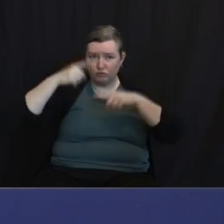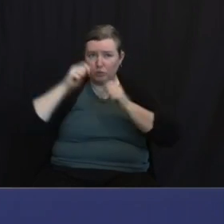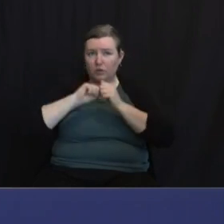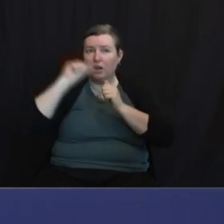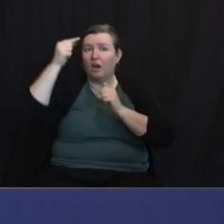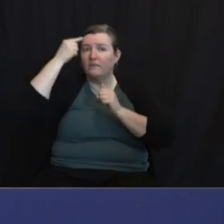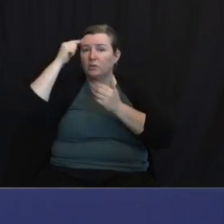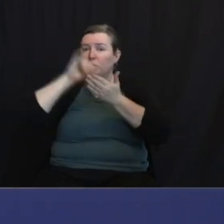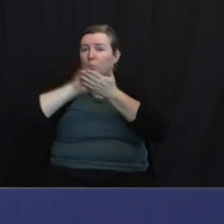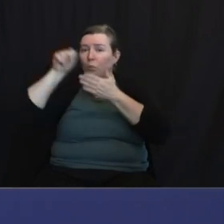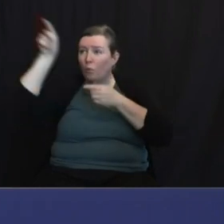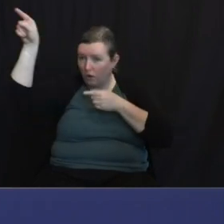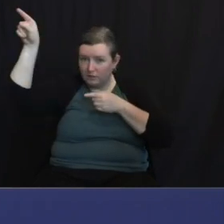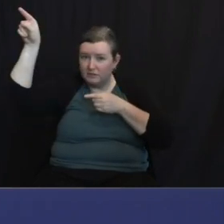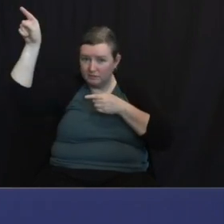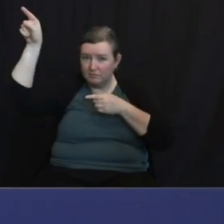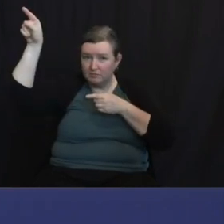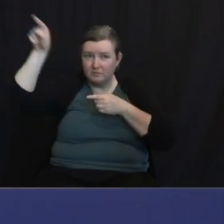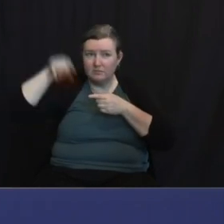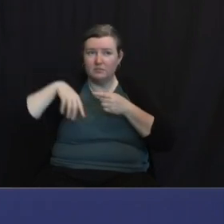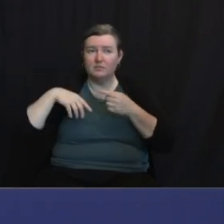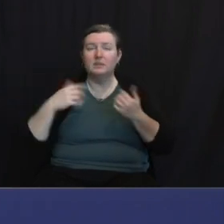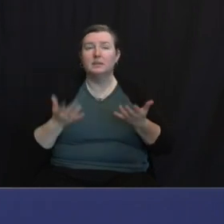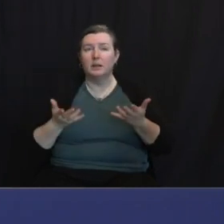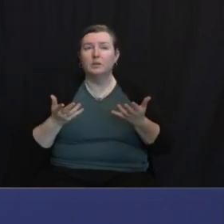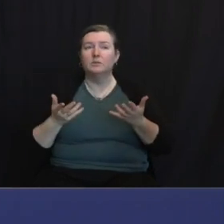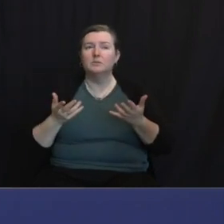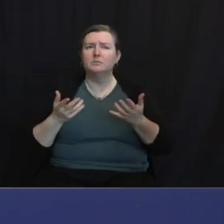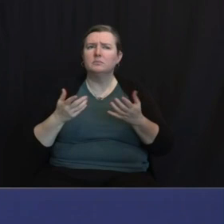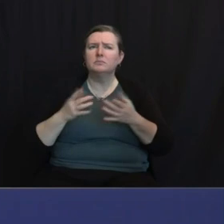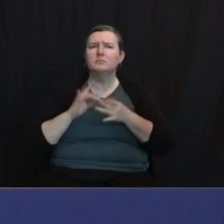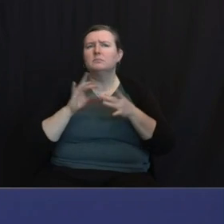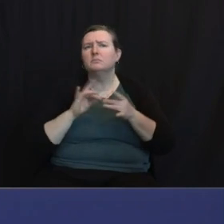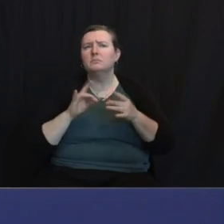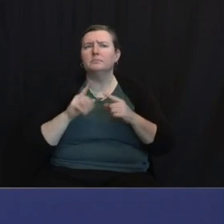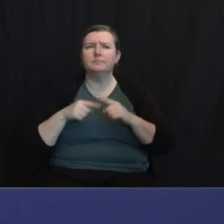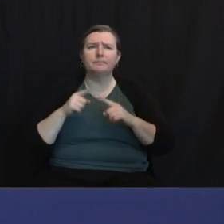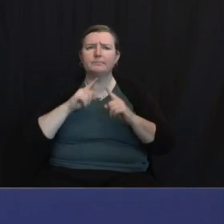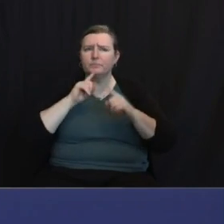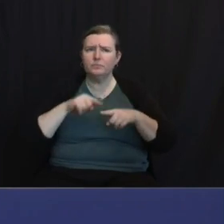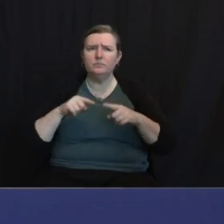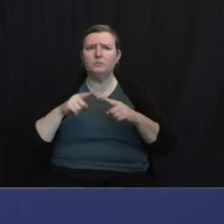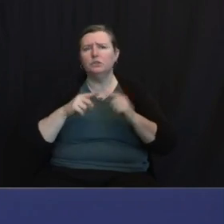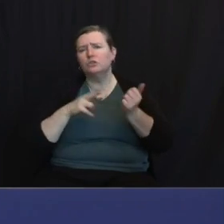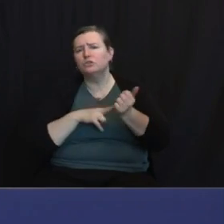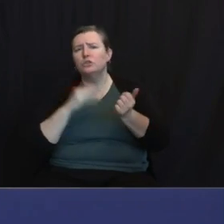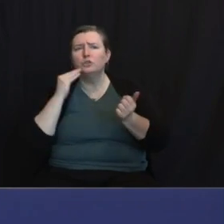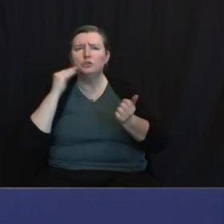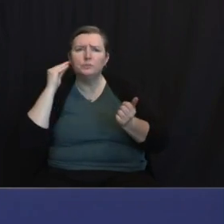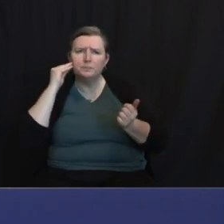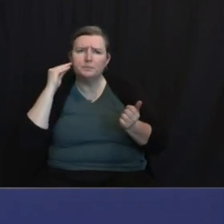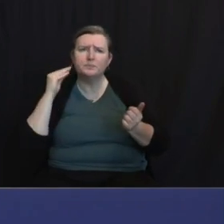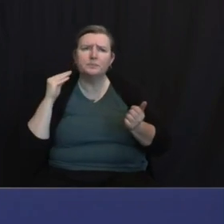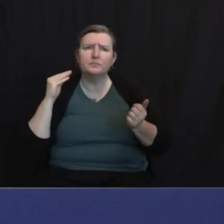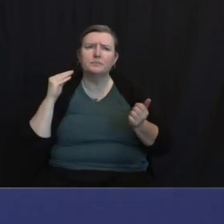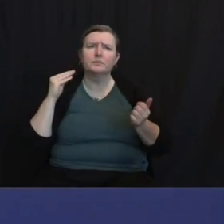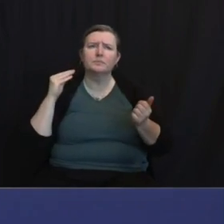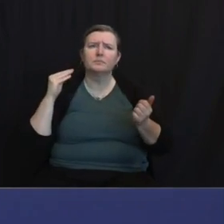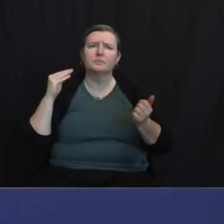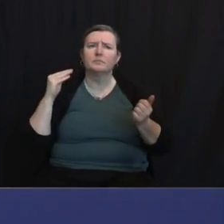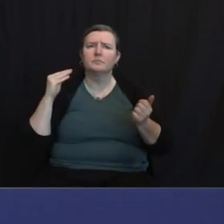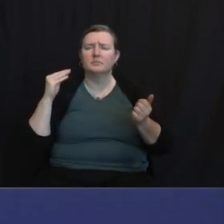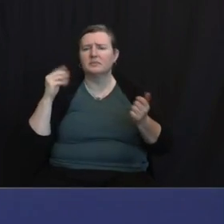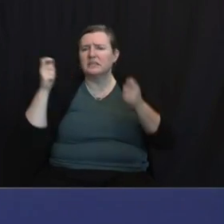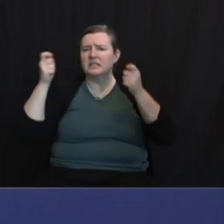us many times that your directives to the healthcare or the nursing home executives were explicit, that if they needed help, they